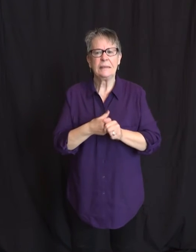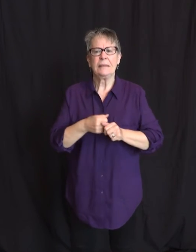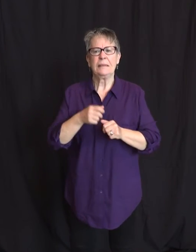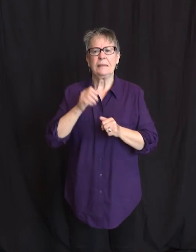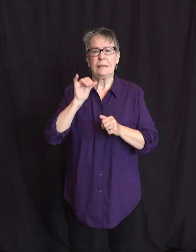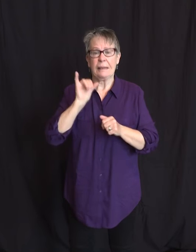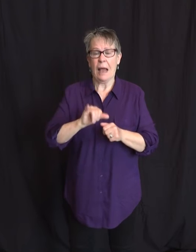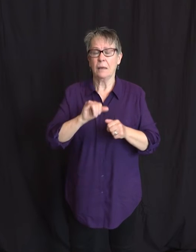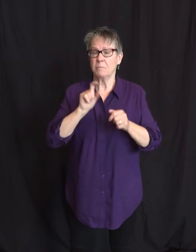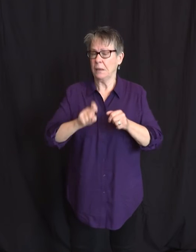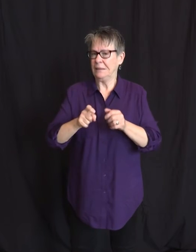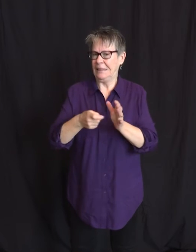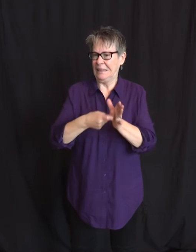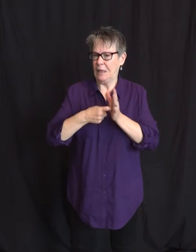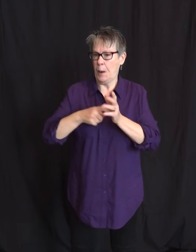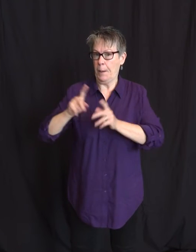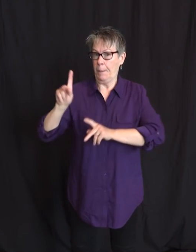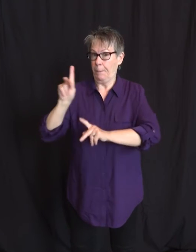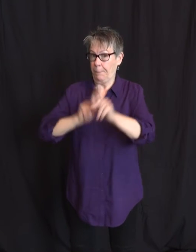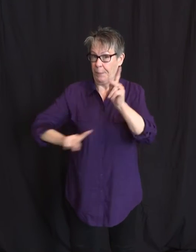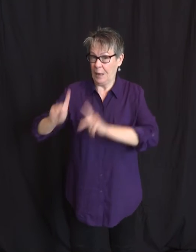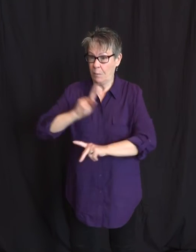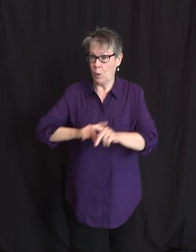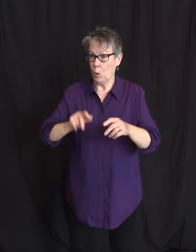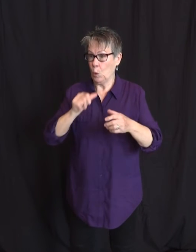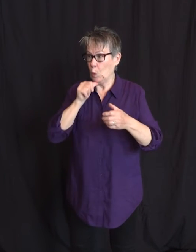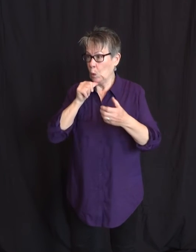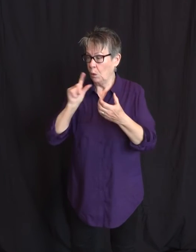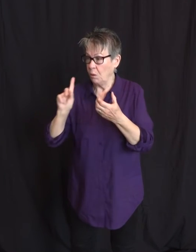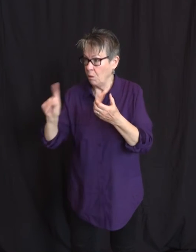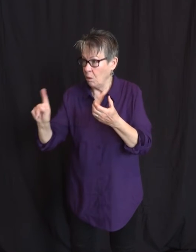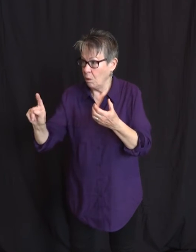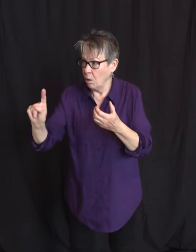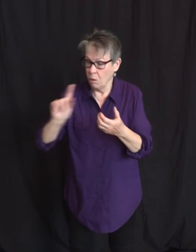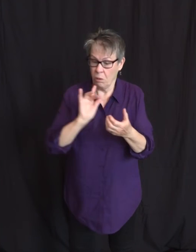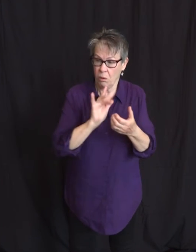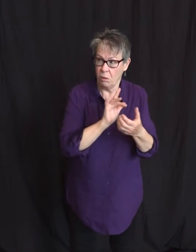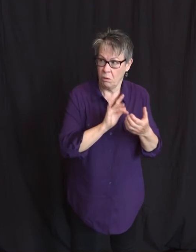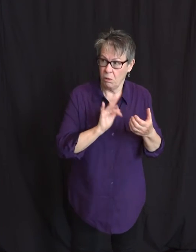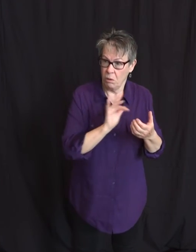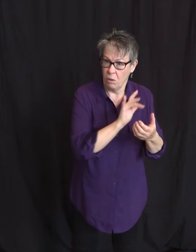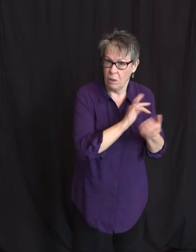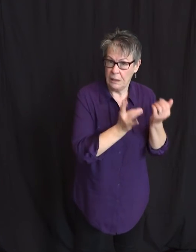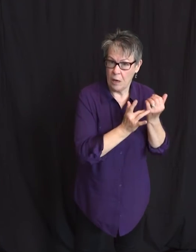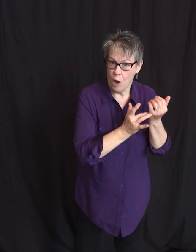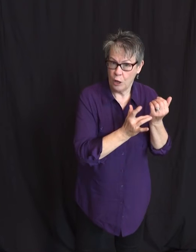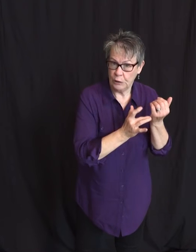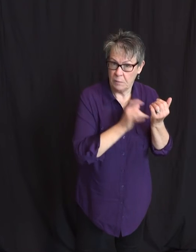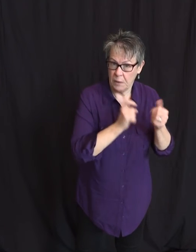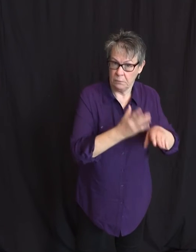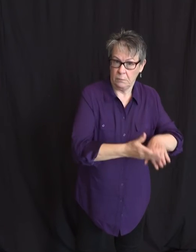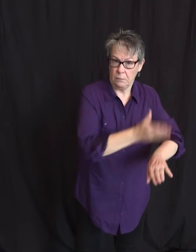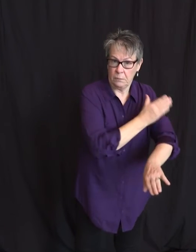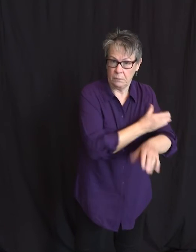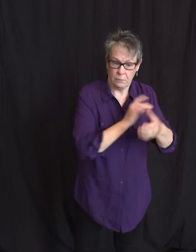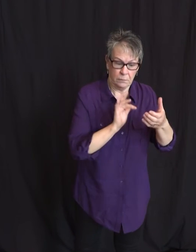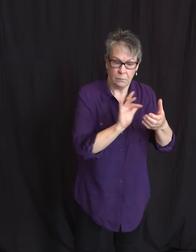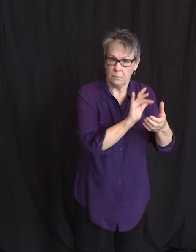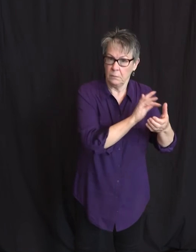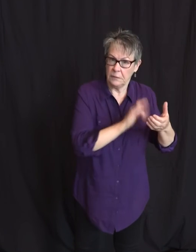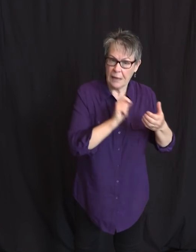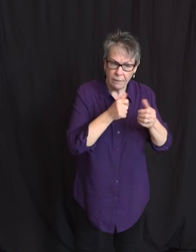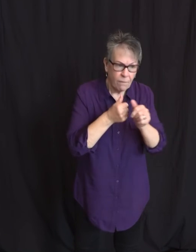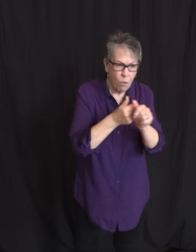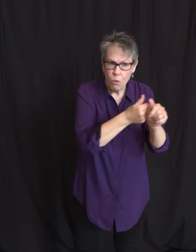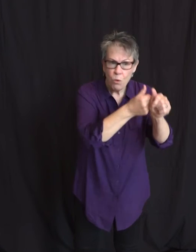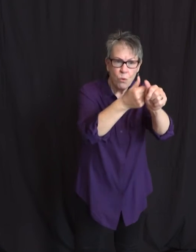And I think we could say pretty safely, if there's a really good technological match, and by the way, we're the densest state in America, and that's a good